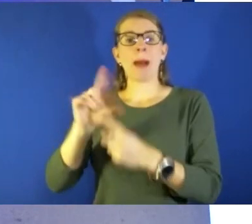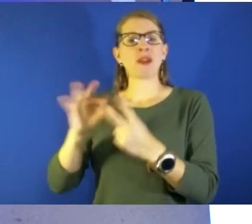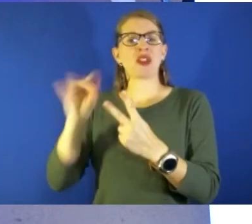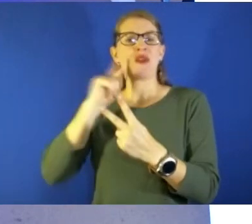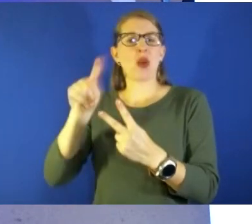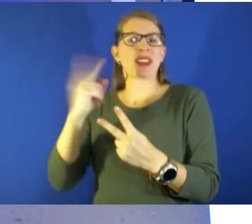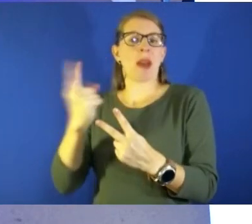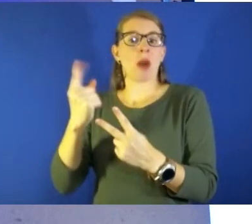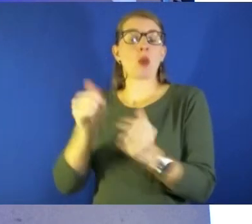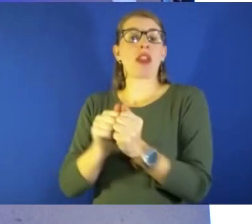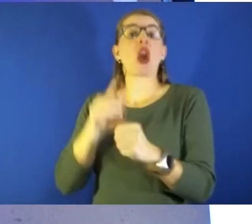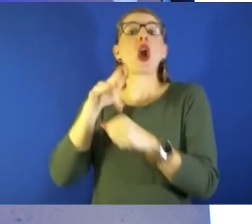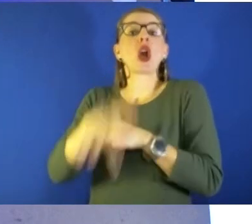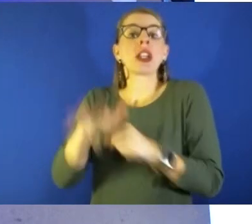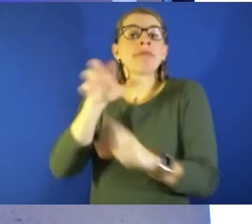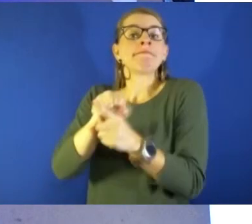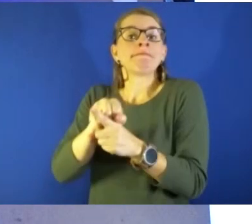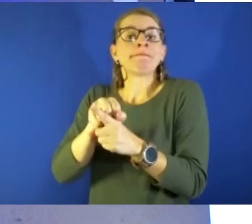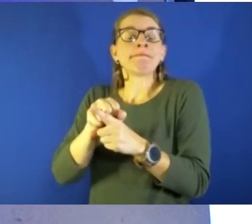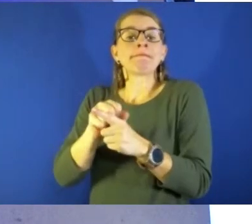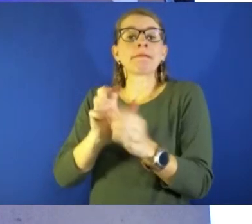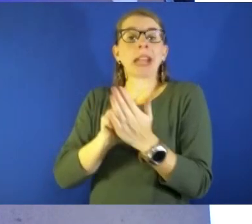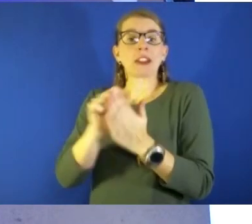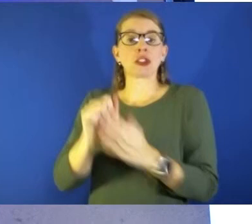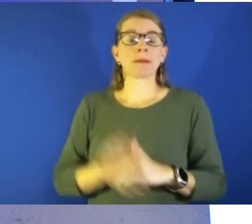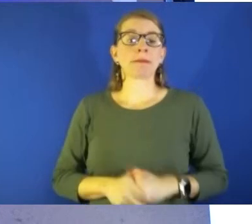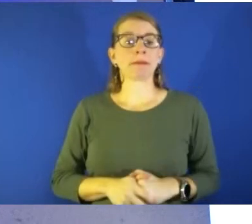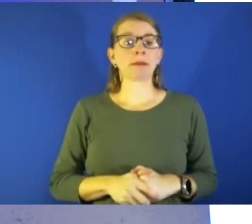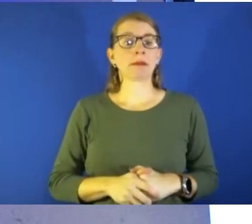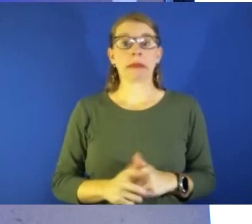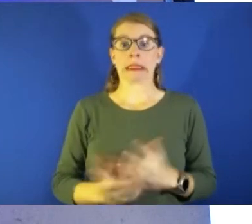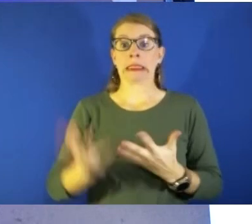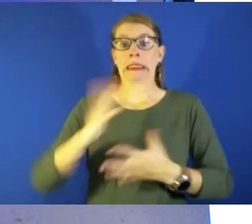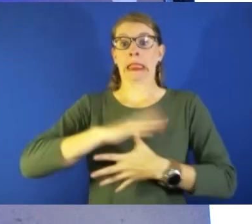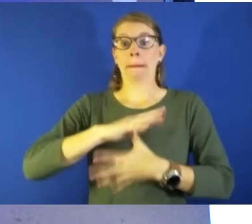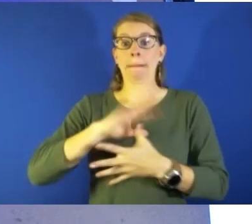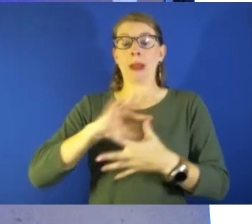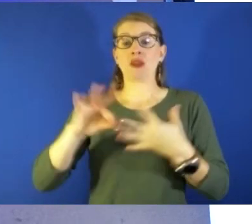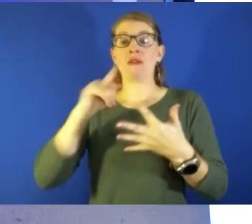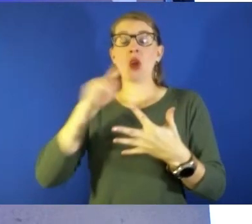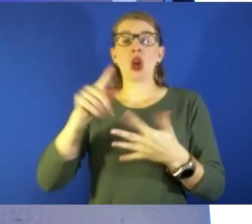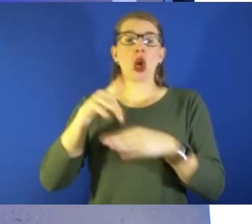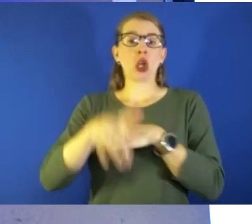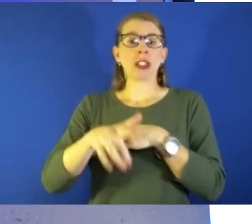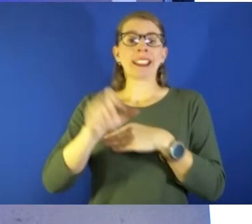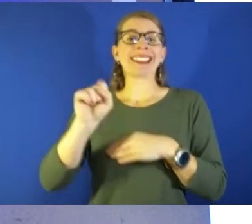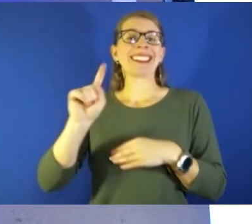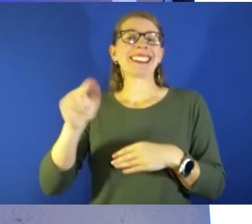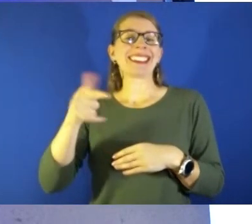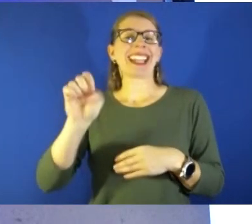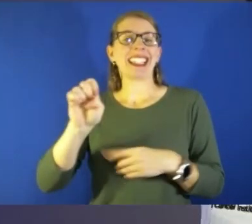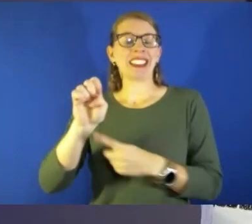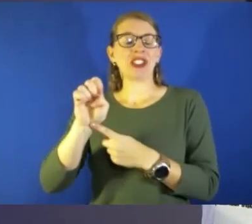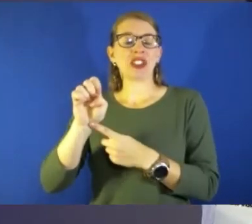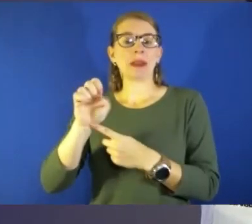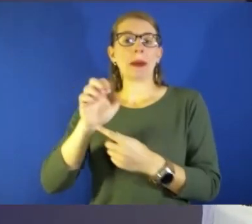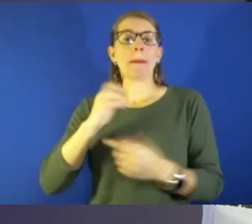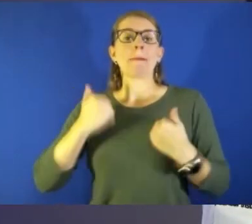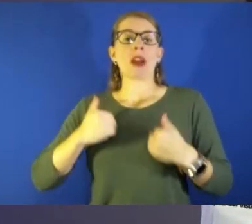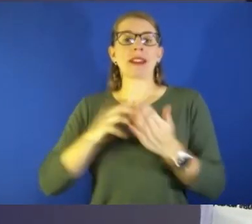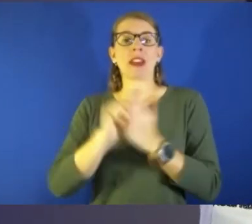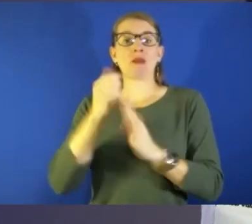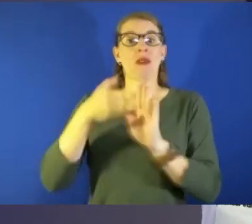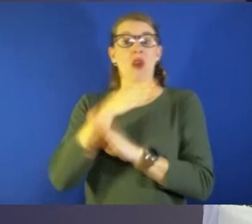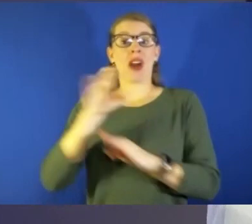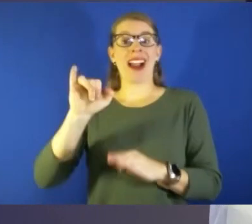an early caught cancer? Right. So the main option for patients with early stage breast cancer prior to IORT was